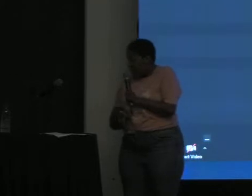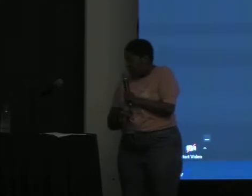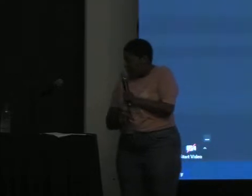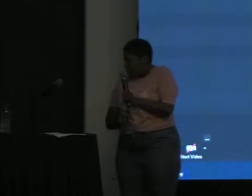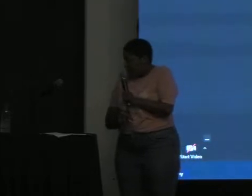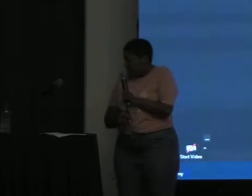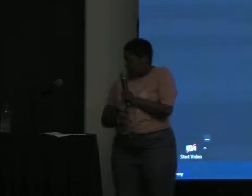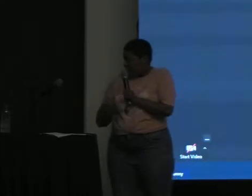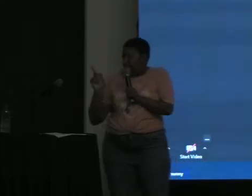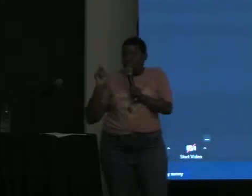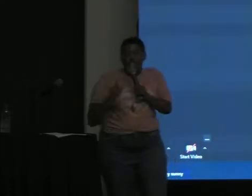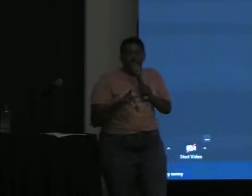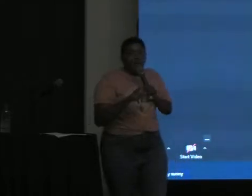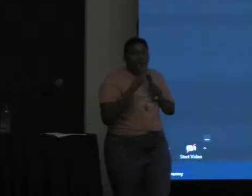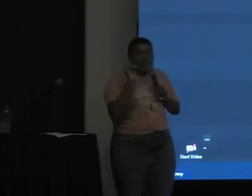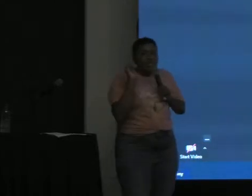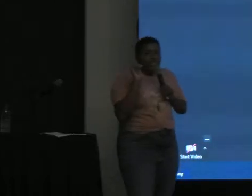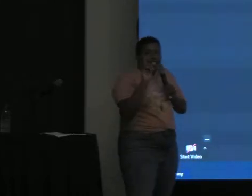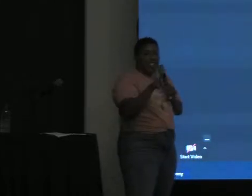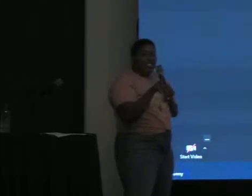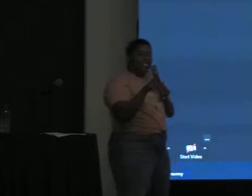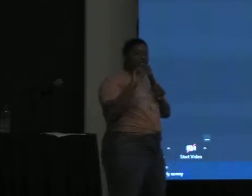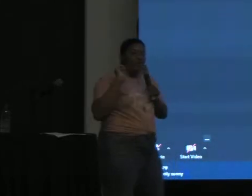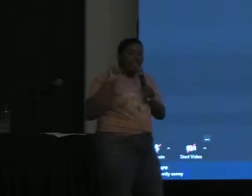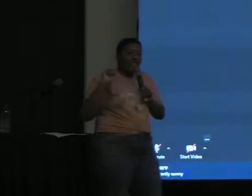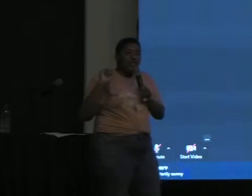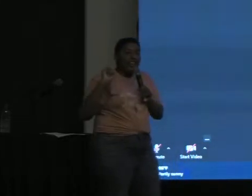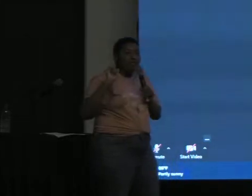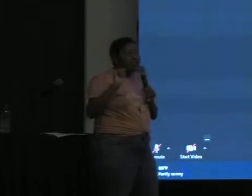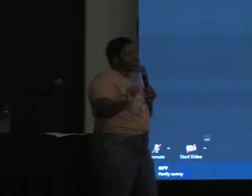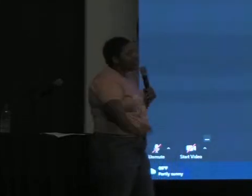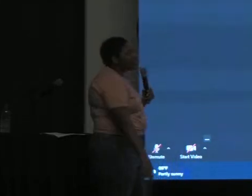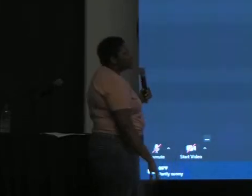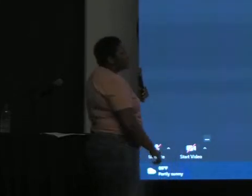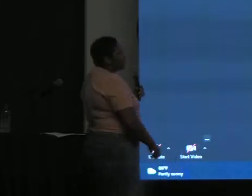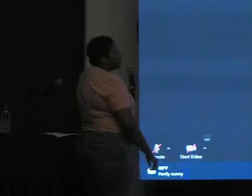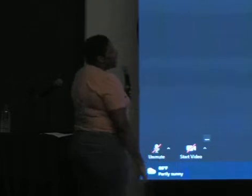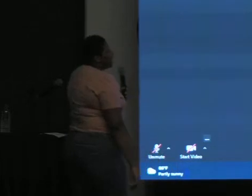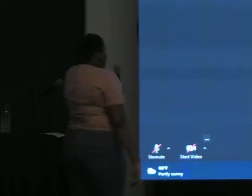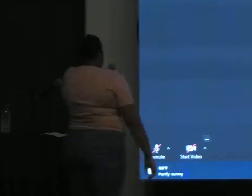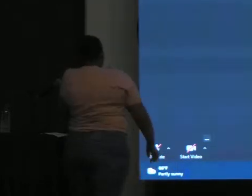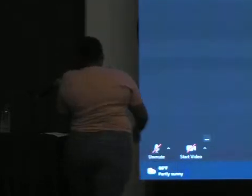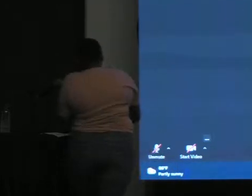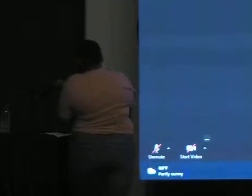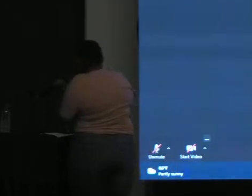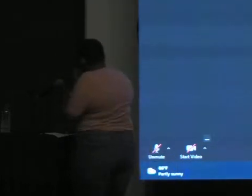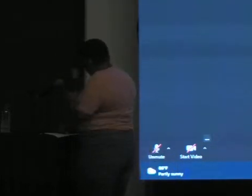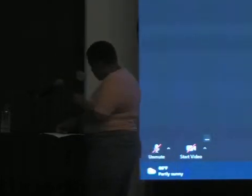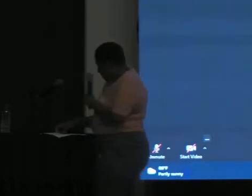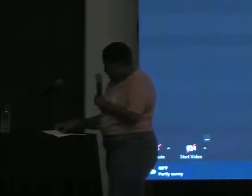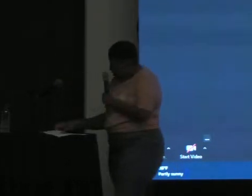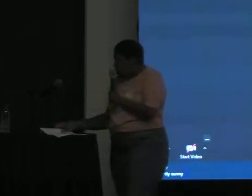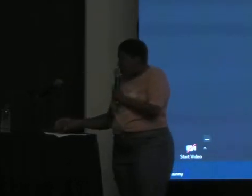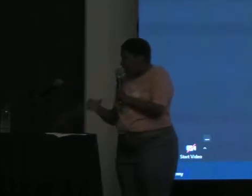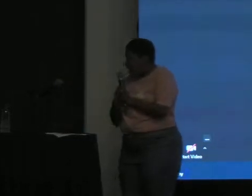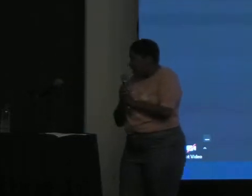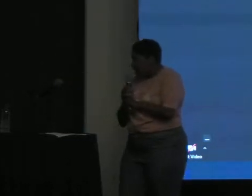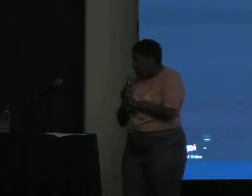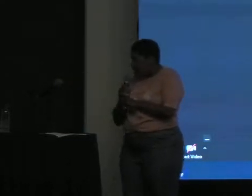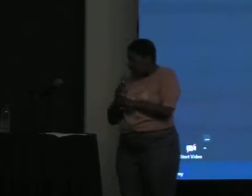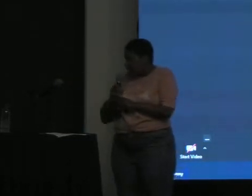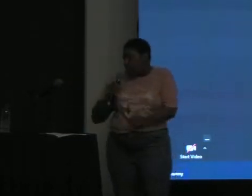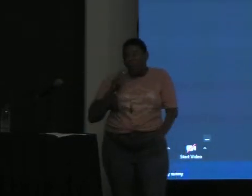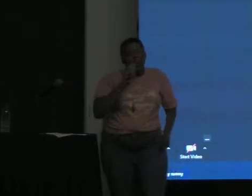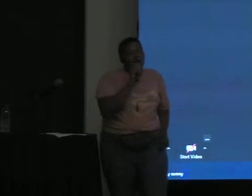#MissMeWithMisogynoir. So, yes, there's going to be a Q&A portion. So, let's go ahead and